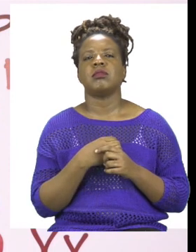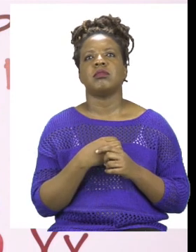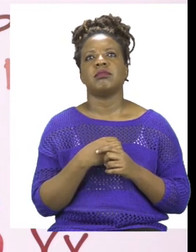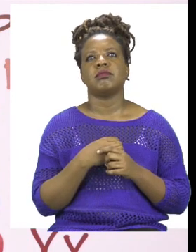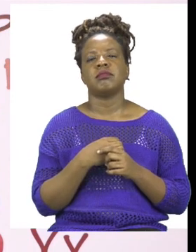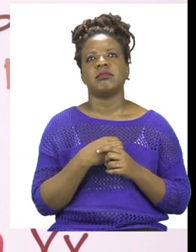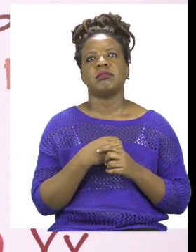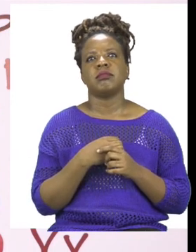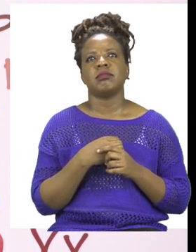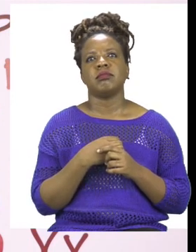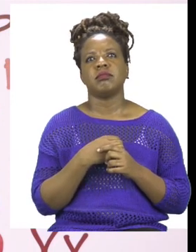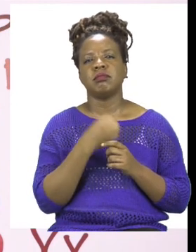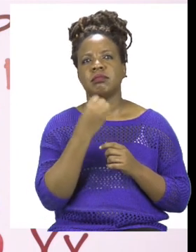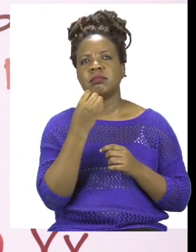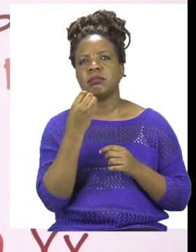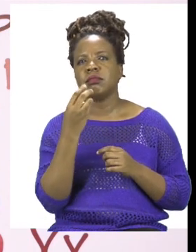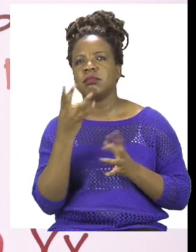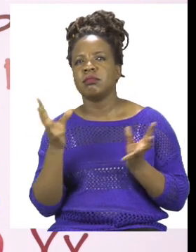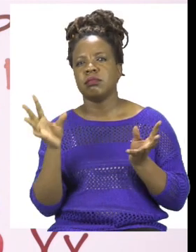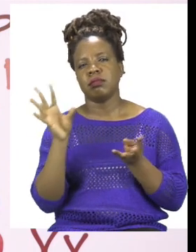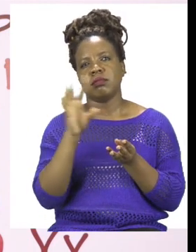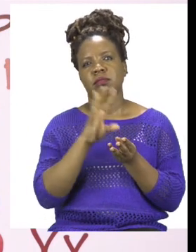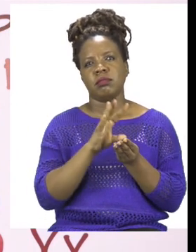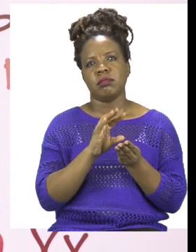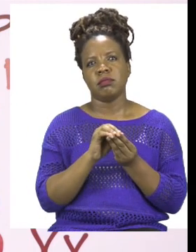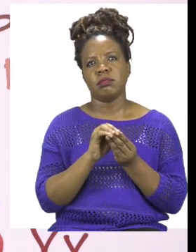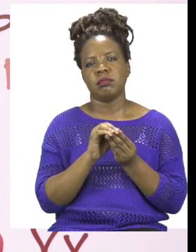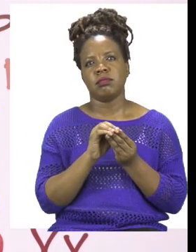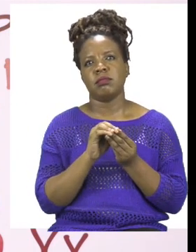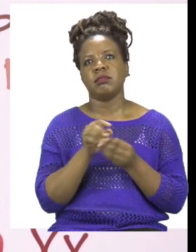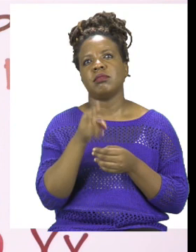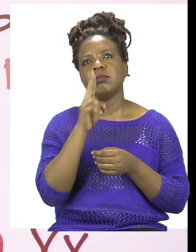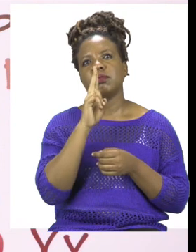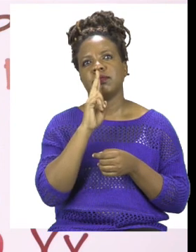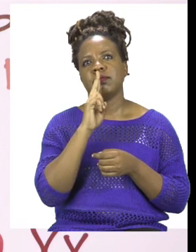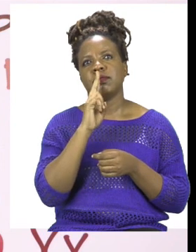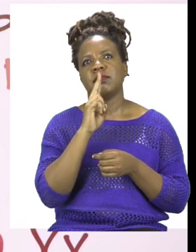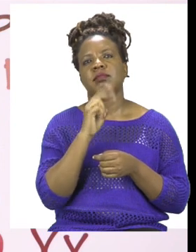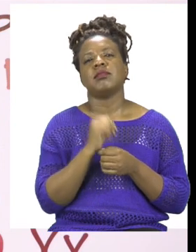So after counting what is in all the sets, we have an answer.